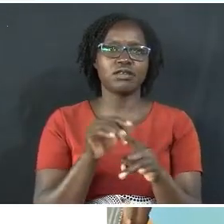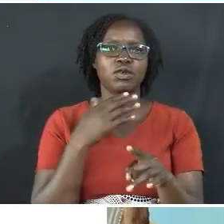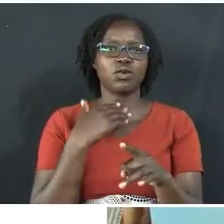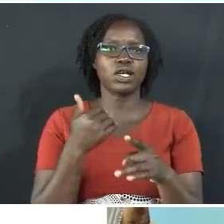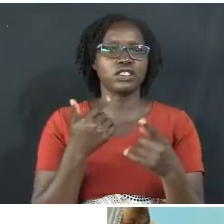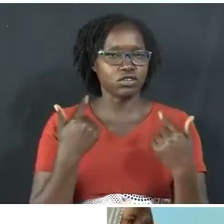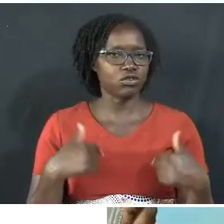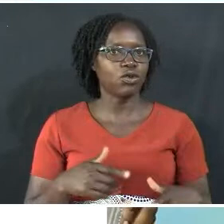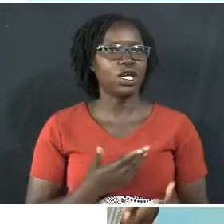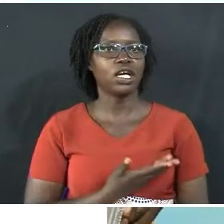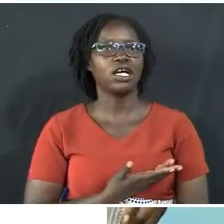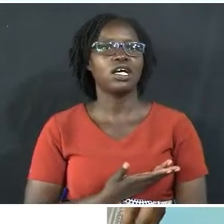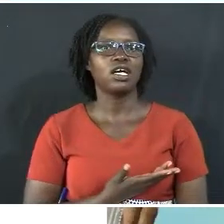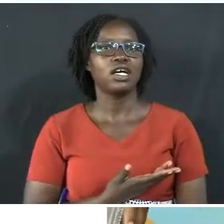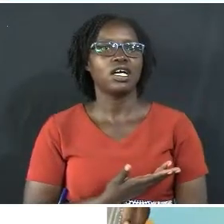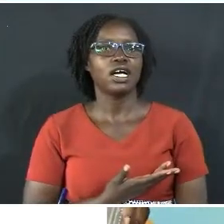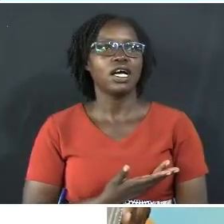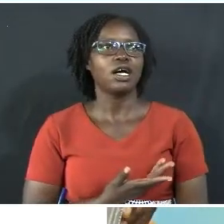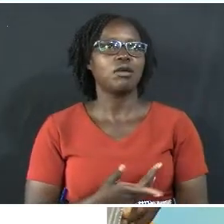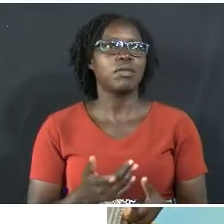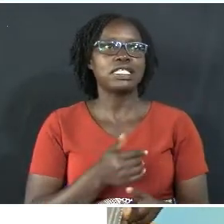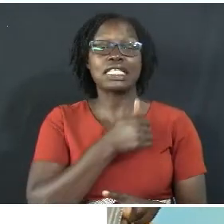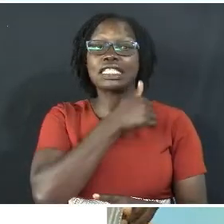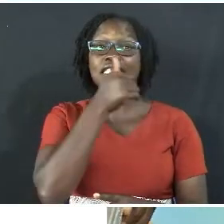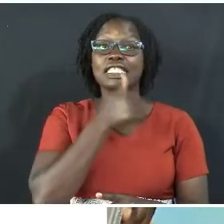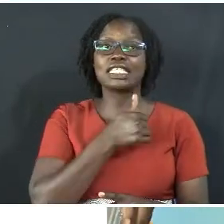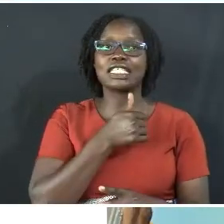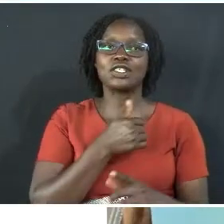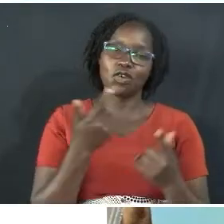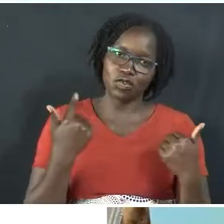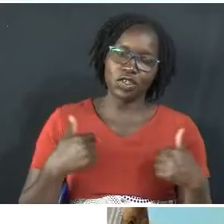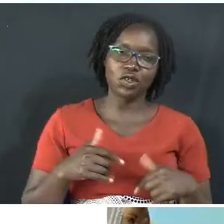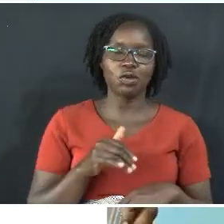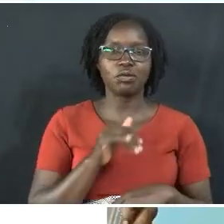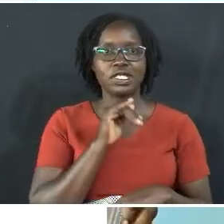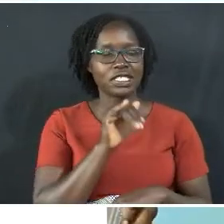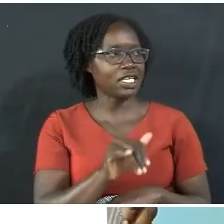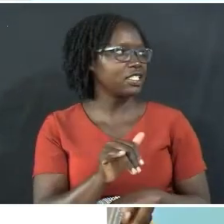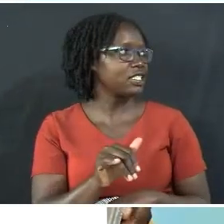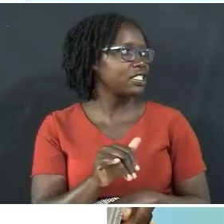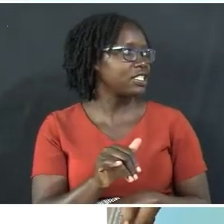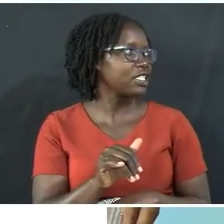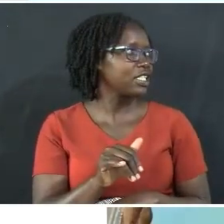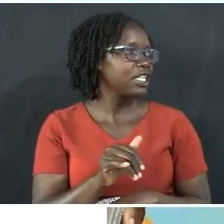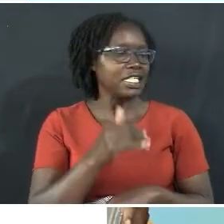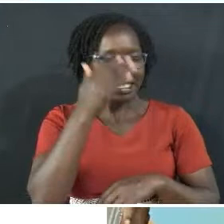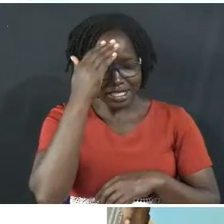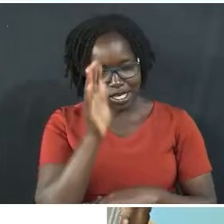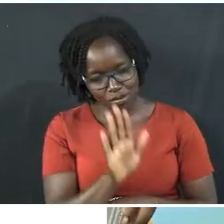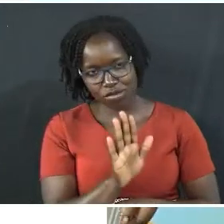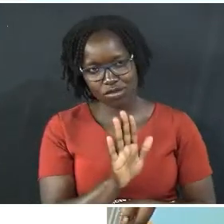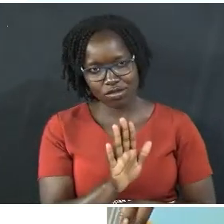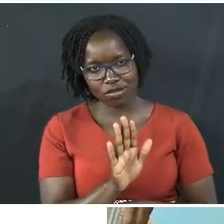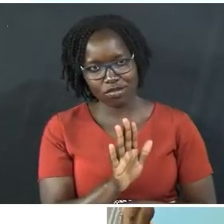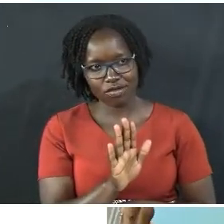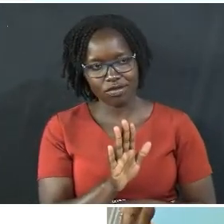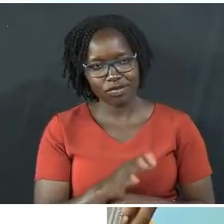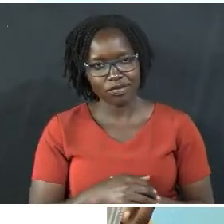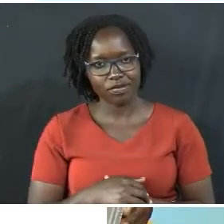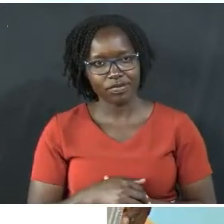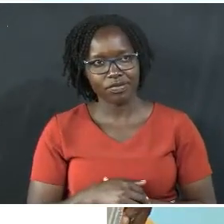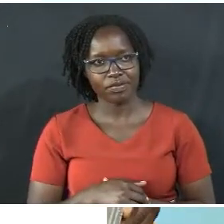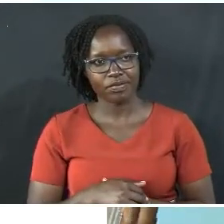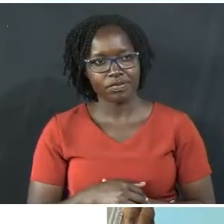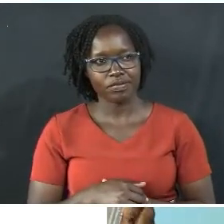to wear. But the secret of a robe is that it humbles you.